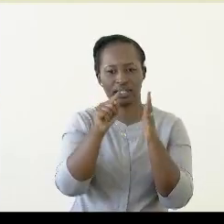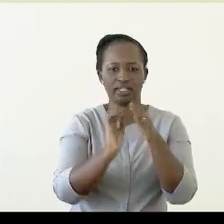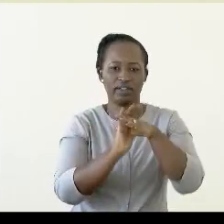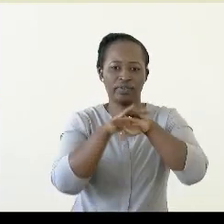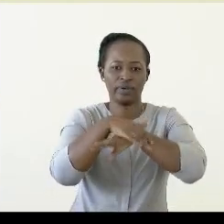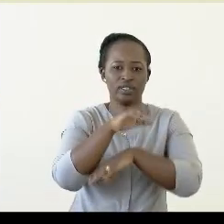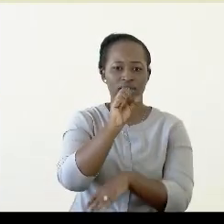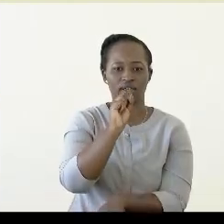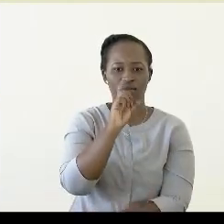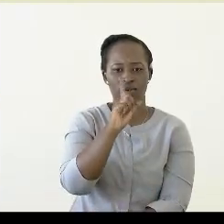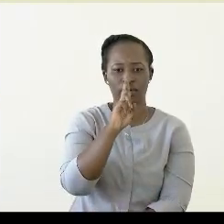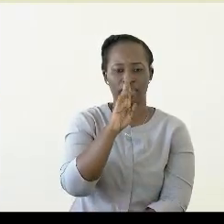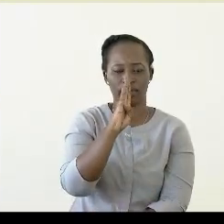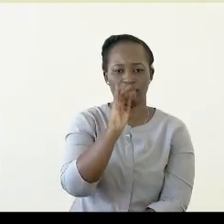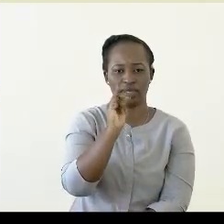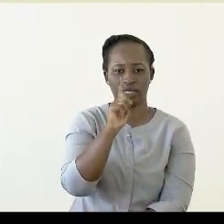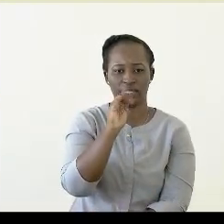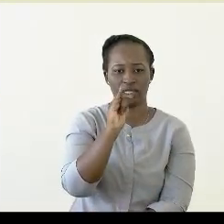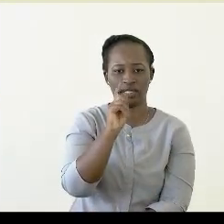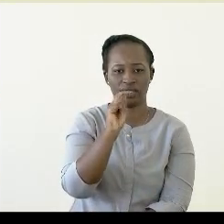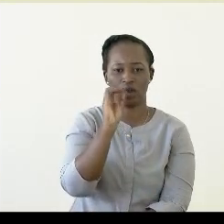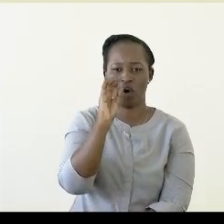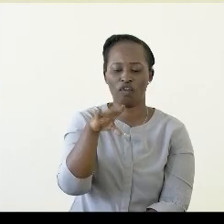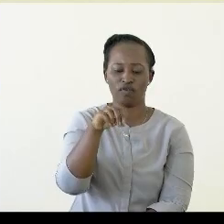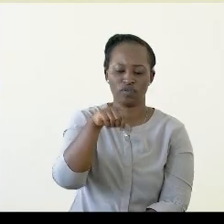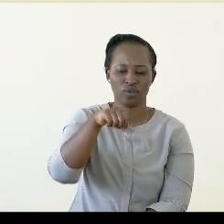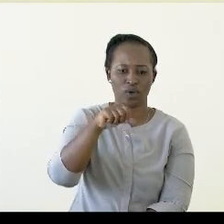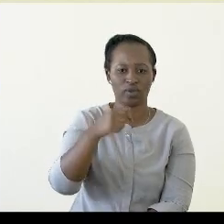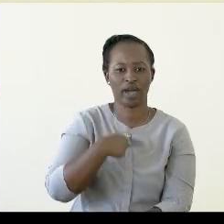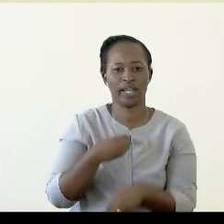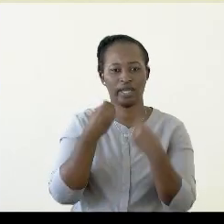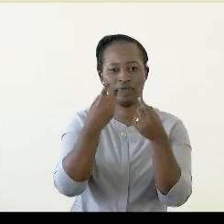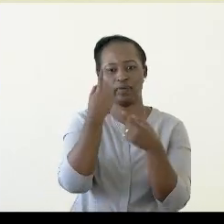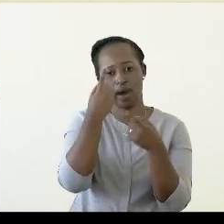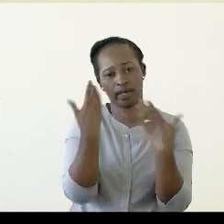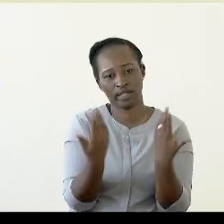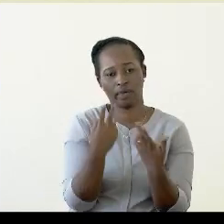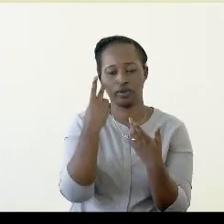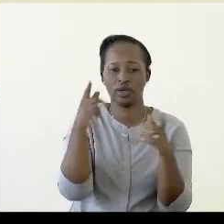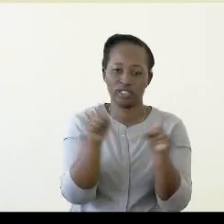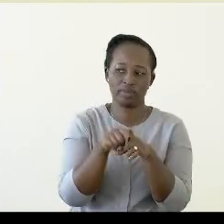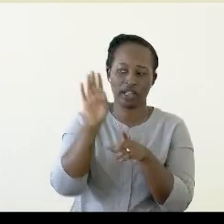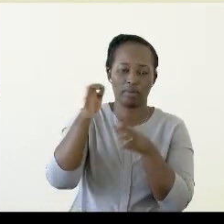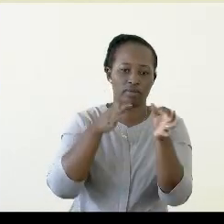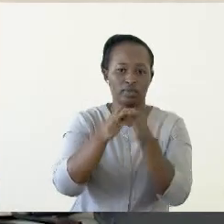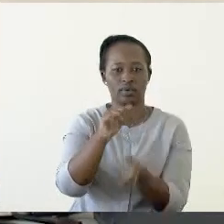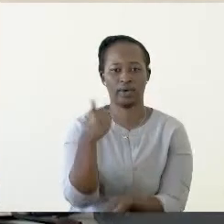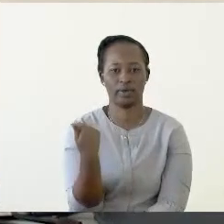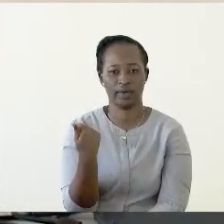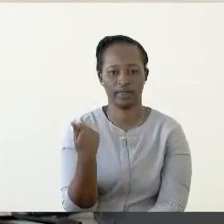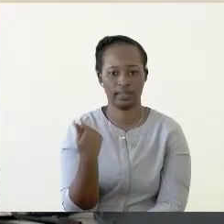solubility of salts? Here I will give you like one or two, and you will state the others.